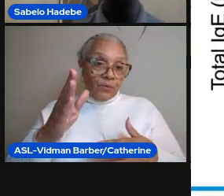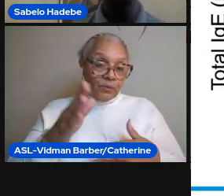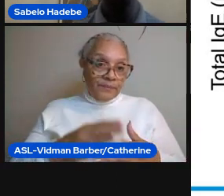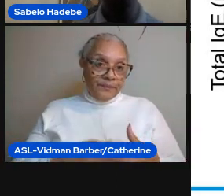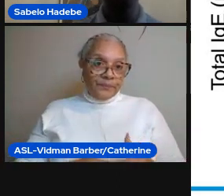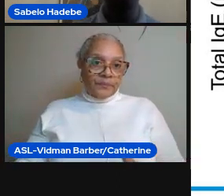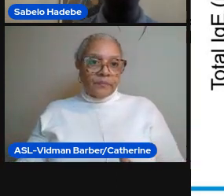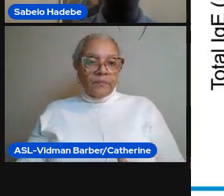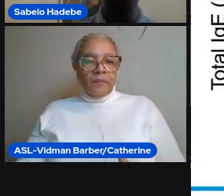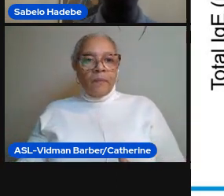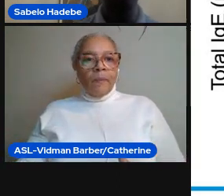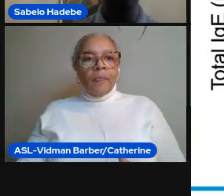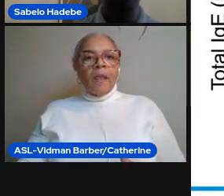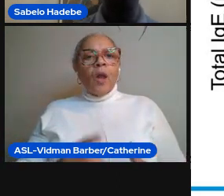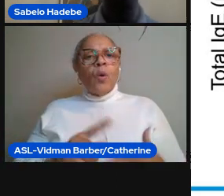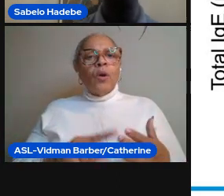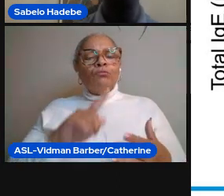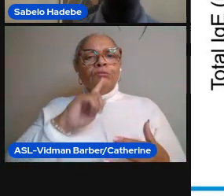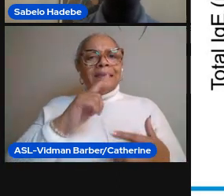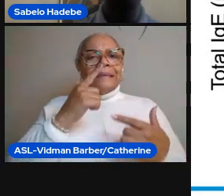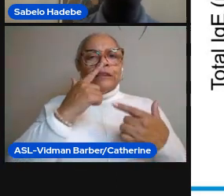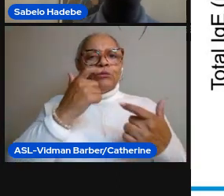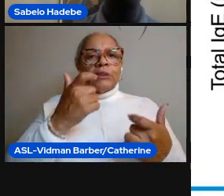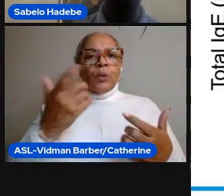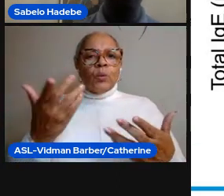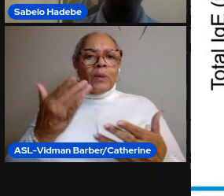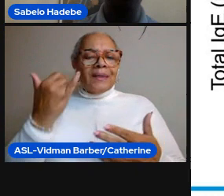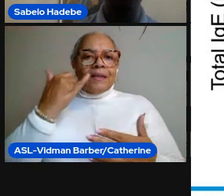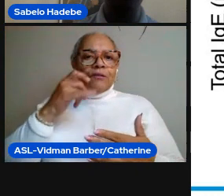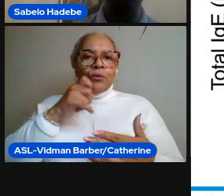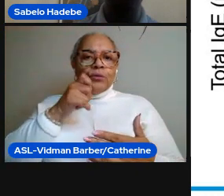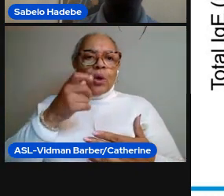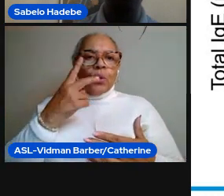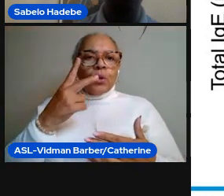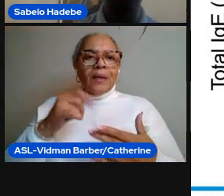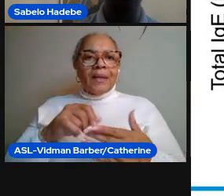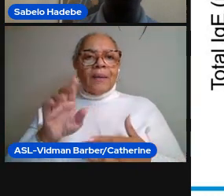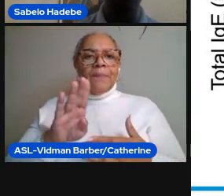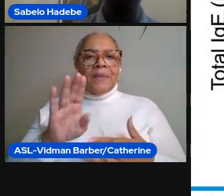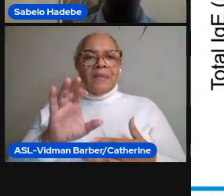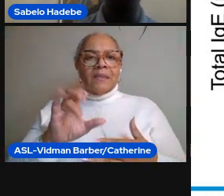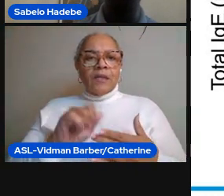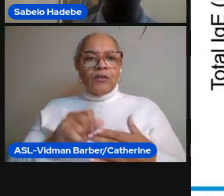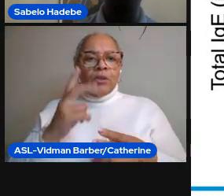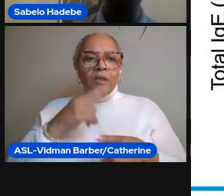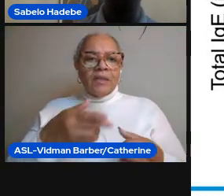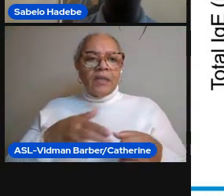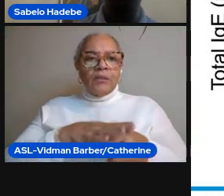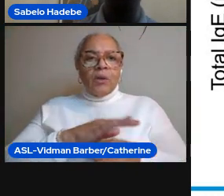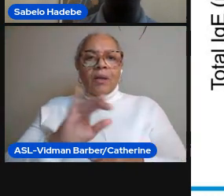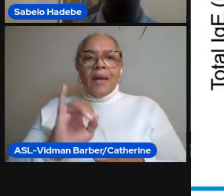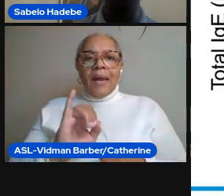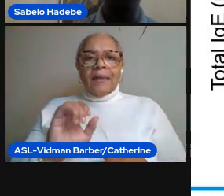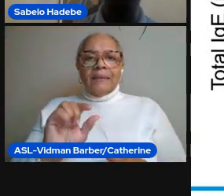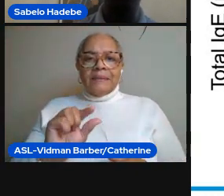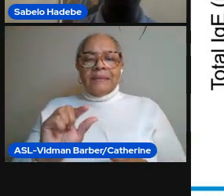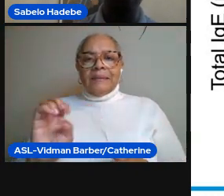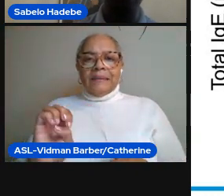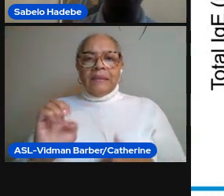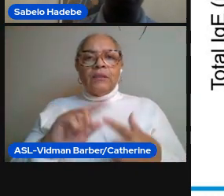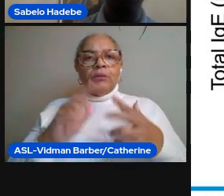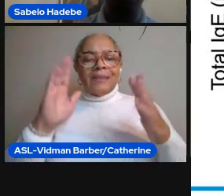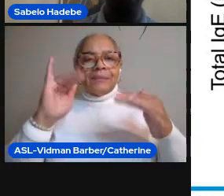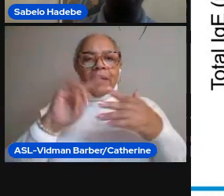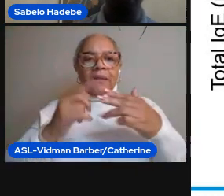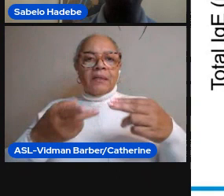But what is really interesting is that if you now look at B cells, so you're looking at total IgE, which you'd expect to be increased, it's